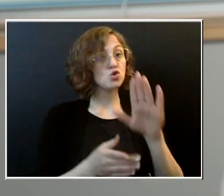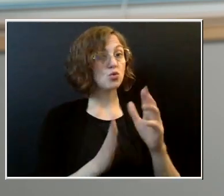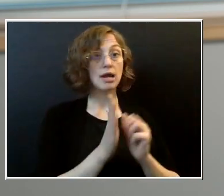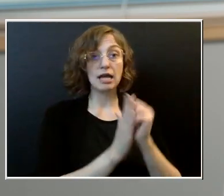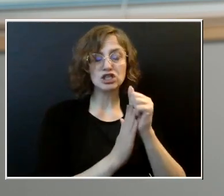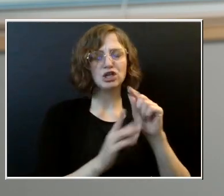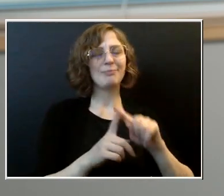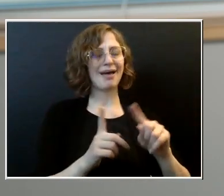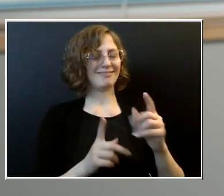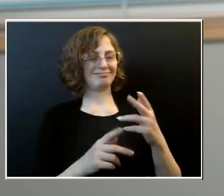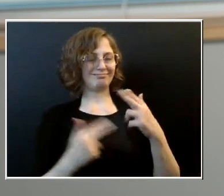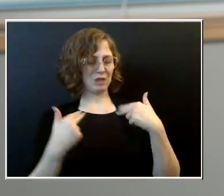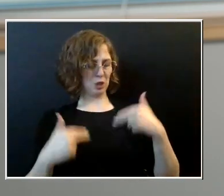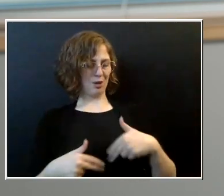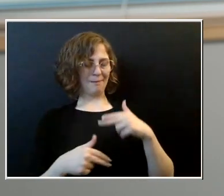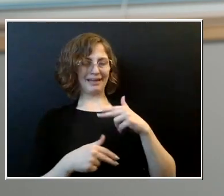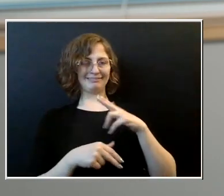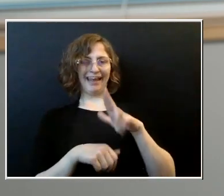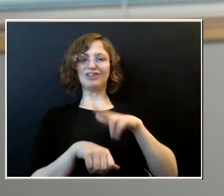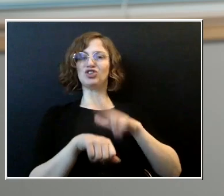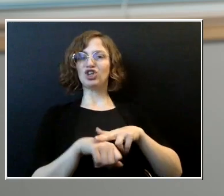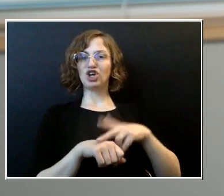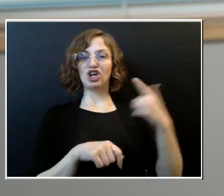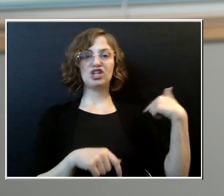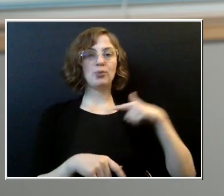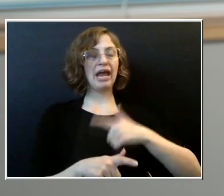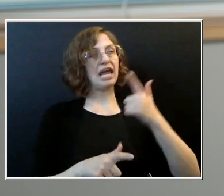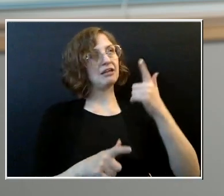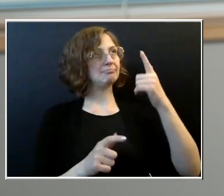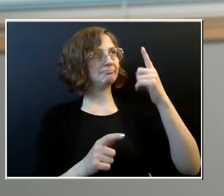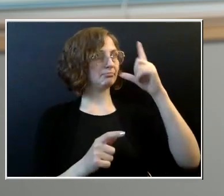to lump everything all together. And so